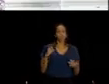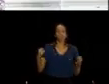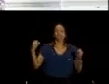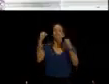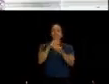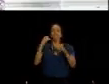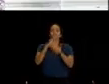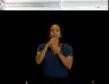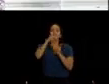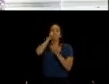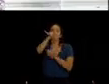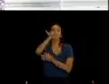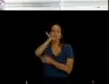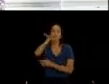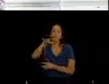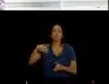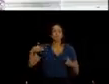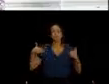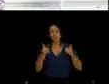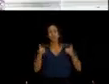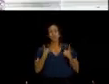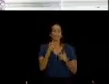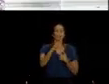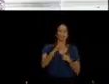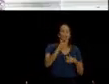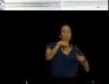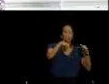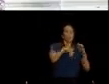get into a bar fight with a guy who looked at me wrong,